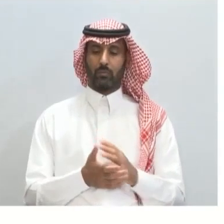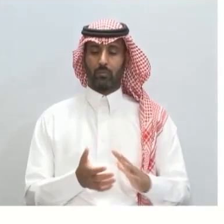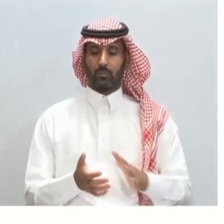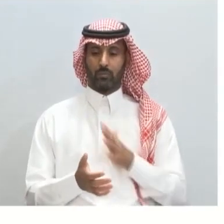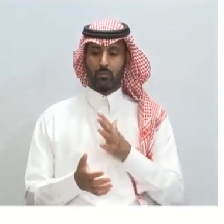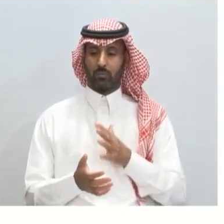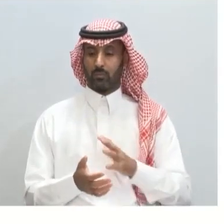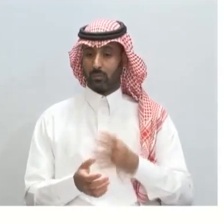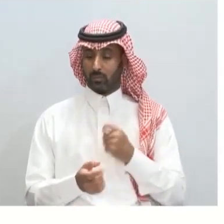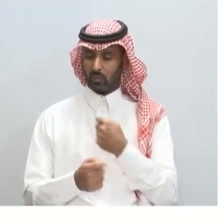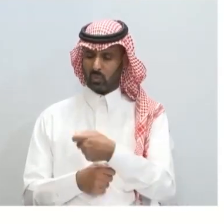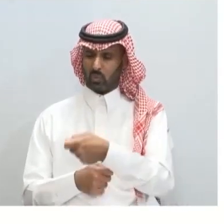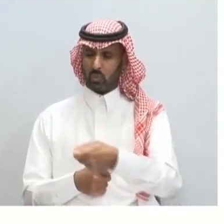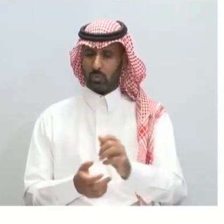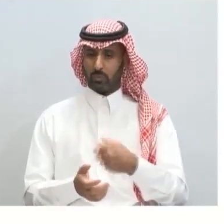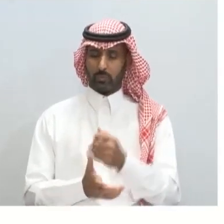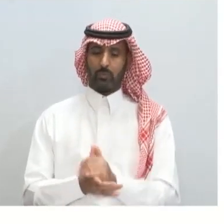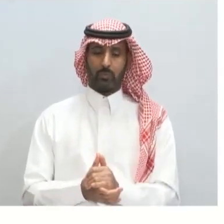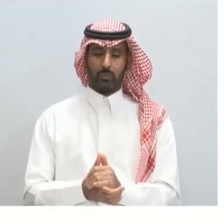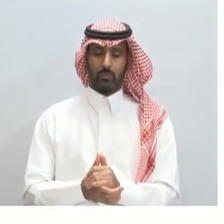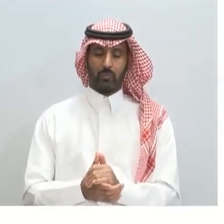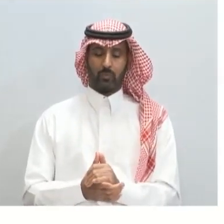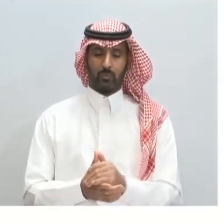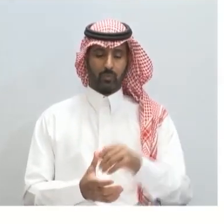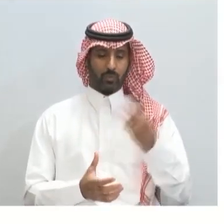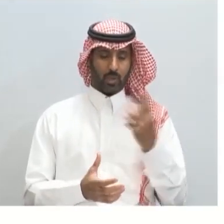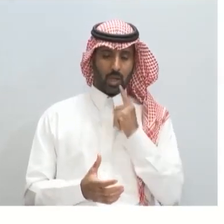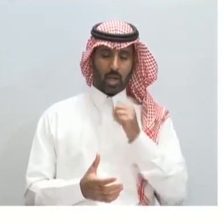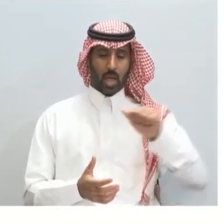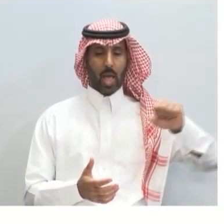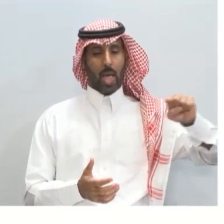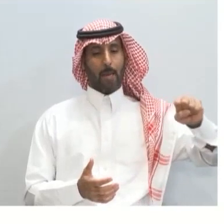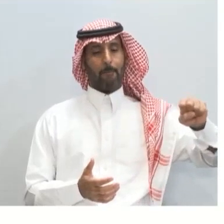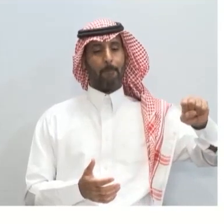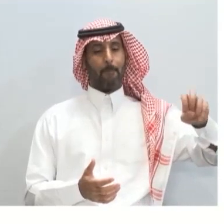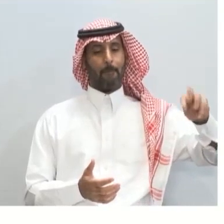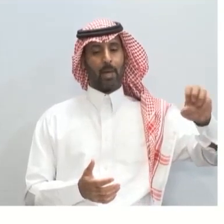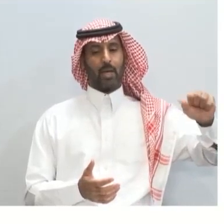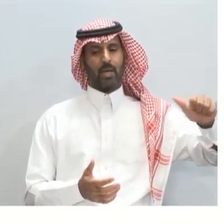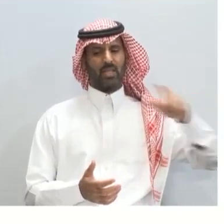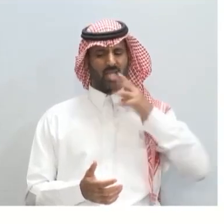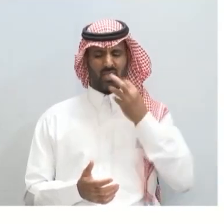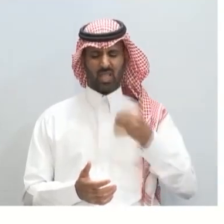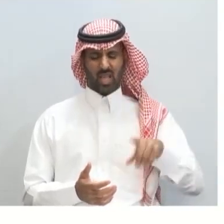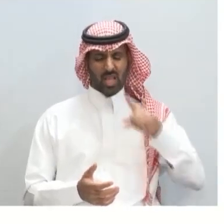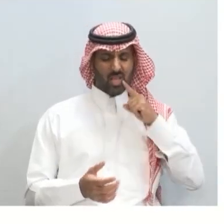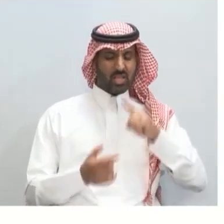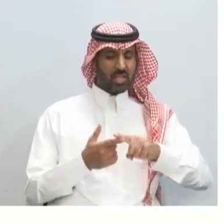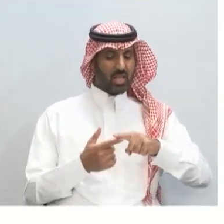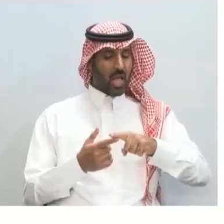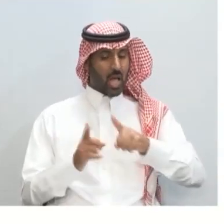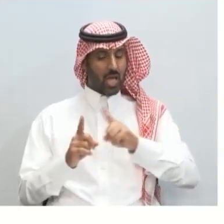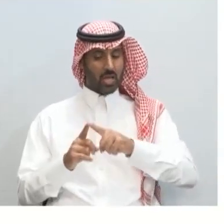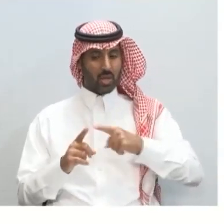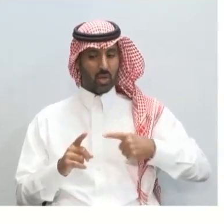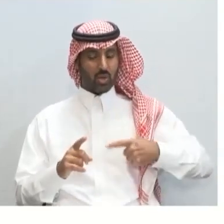Rich we're spending a lot of money number three Asma doesn't like Sophie doesn't like Sophie this is